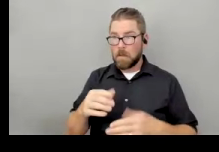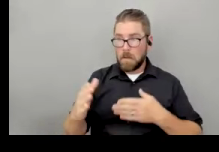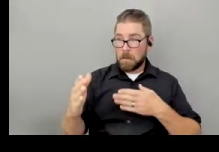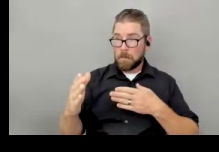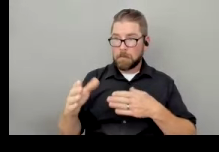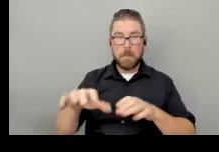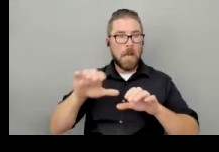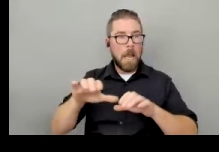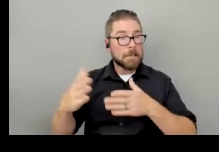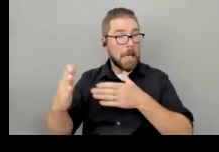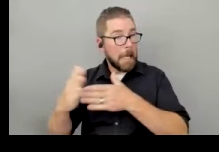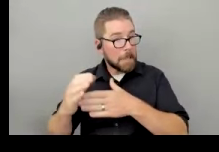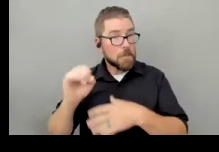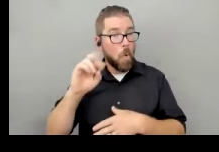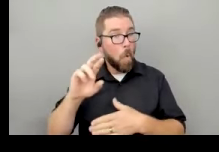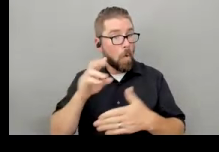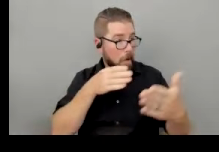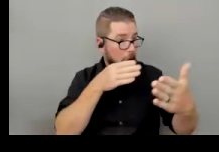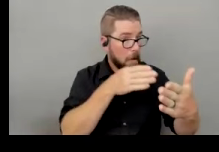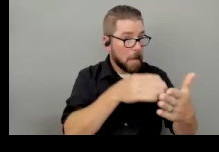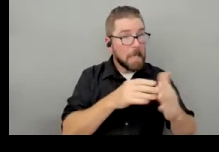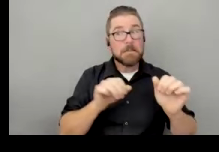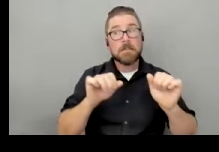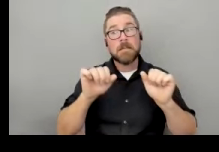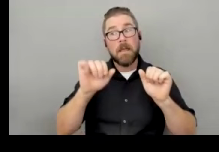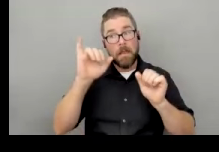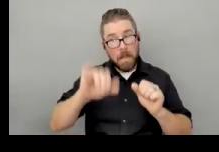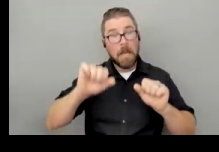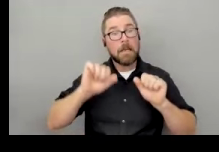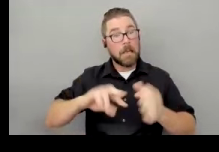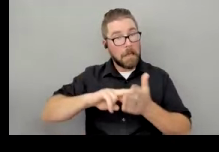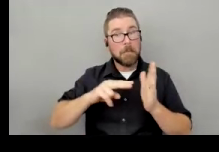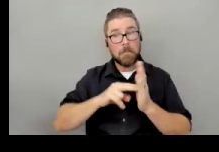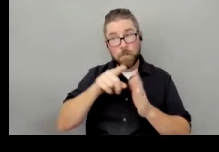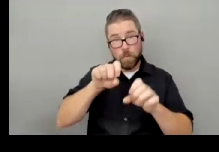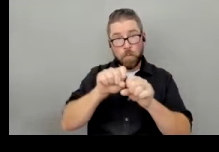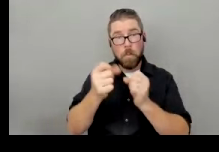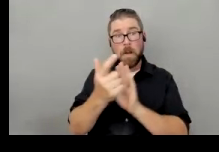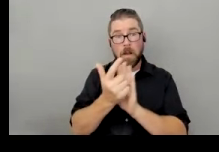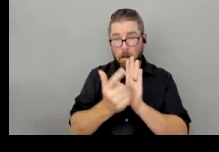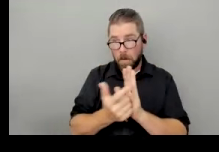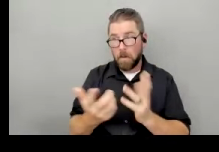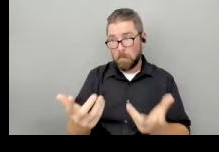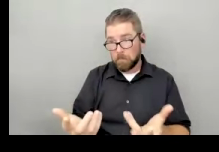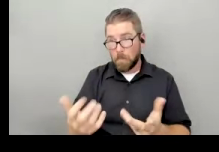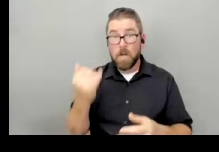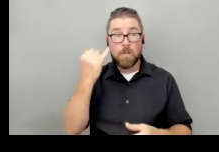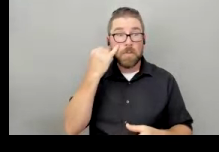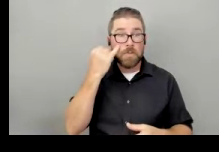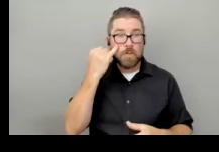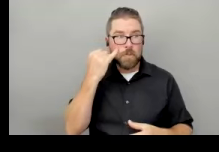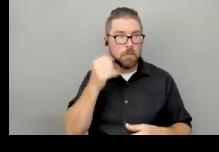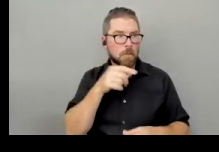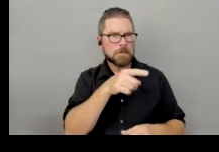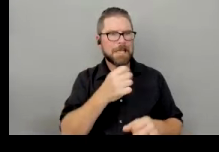does not mean that that there is not a legitimate safety threat. It's just that we cannot take measures to remove